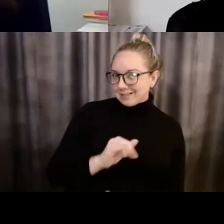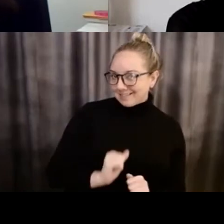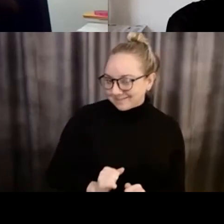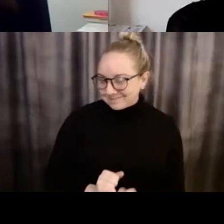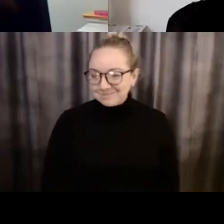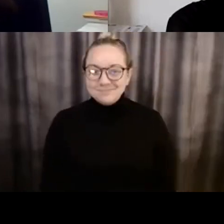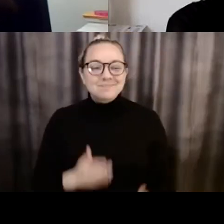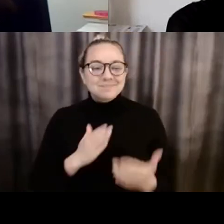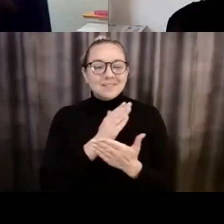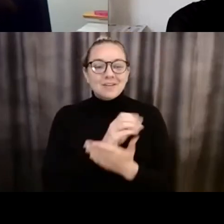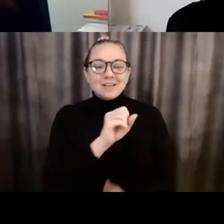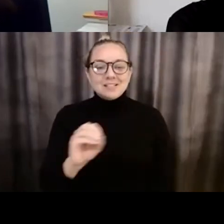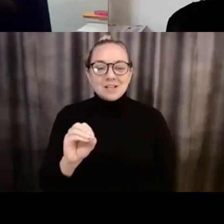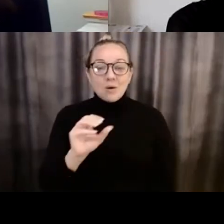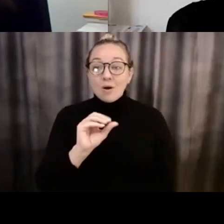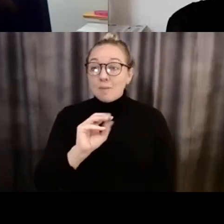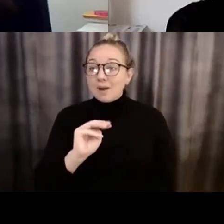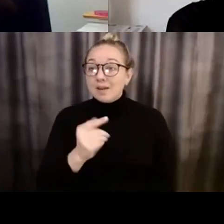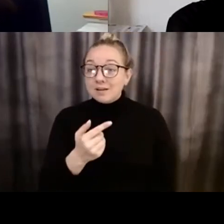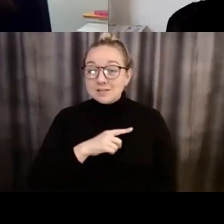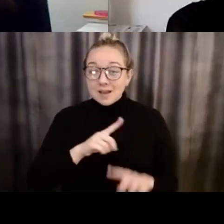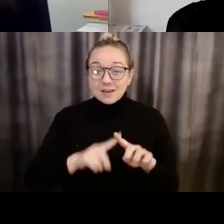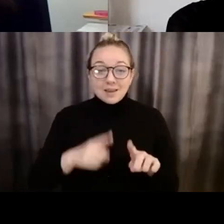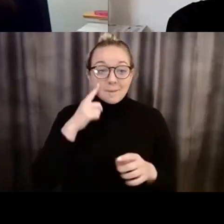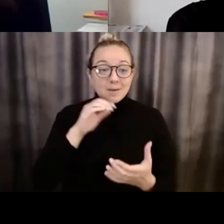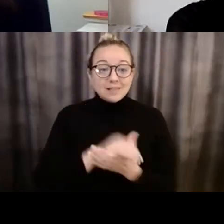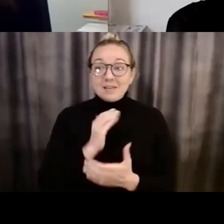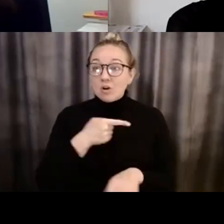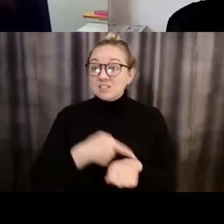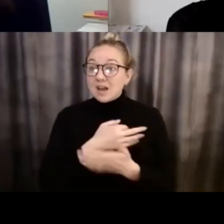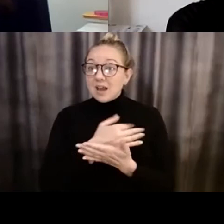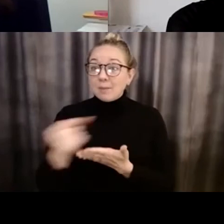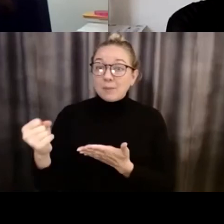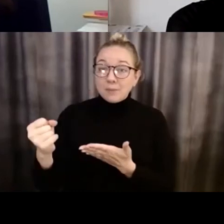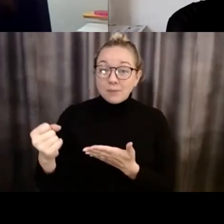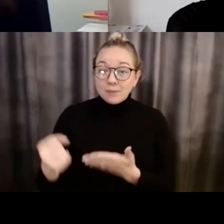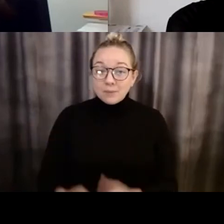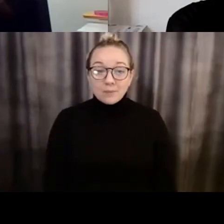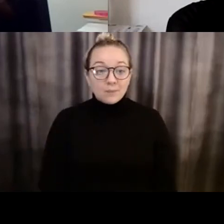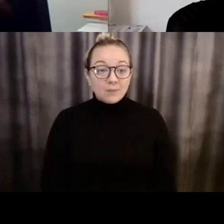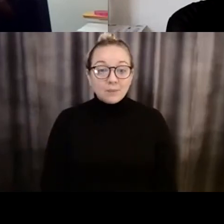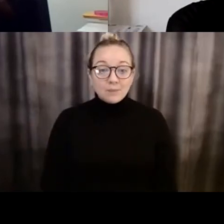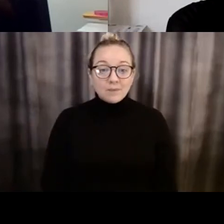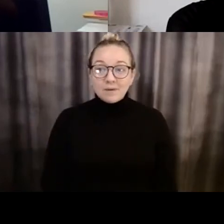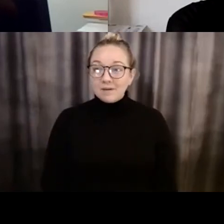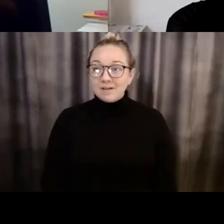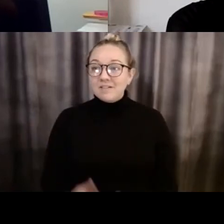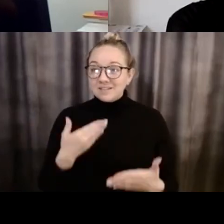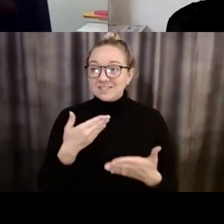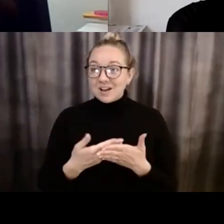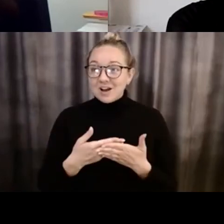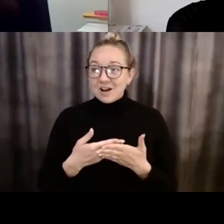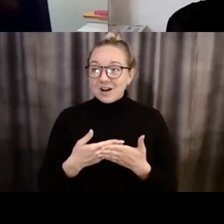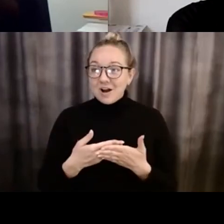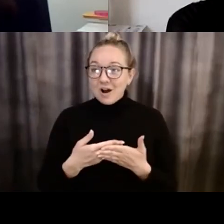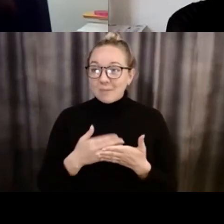All right, so, oh my goodness, I cannot believe our time is like wrapping up. We're almost at the close. We're almost